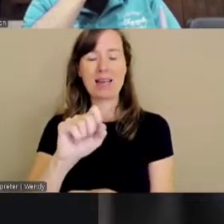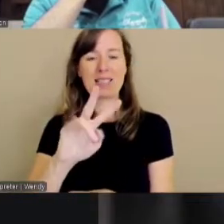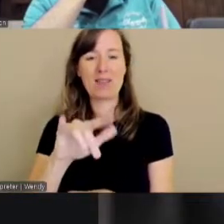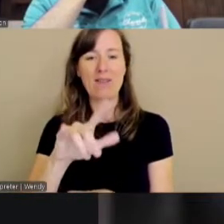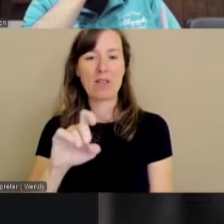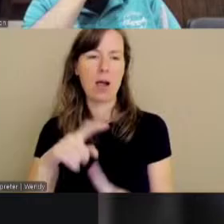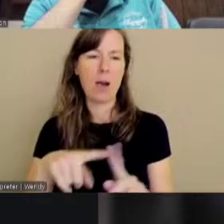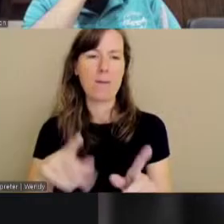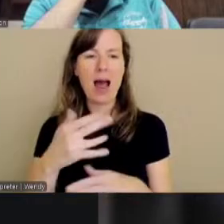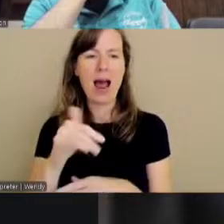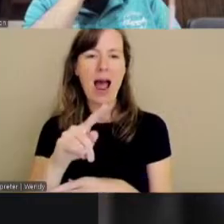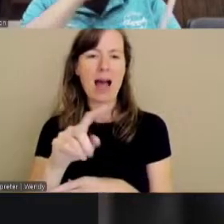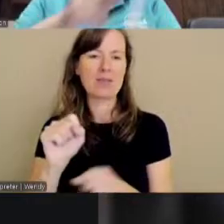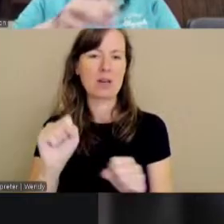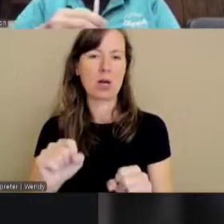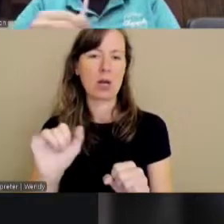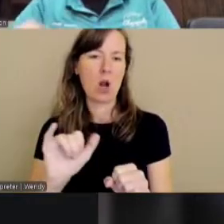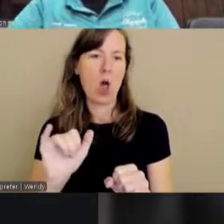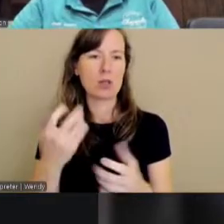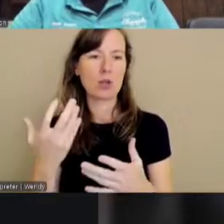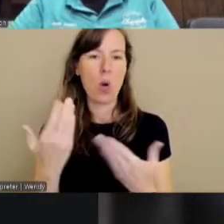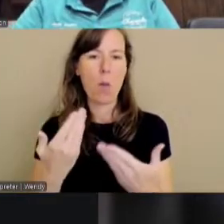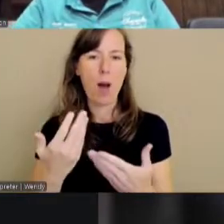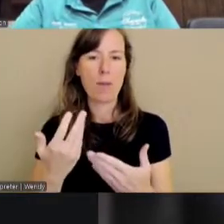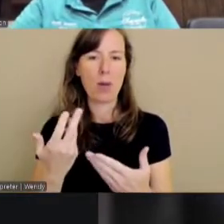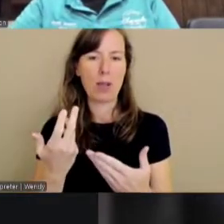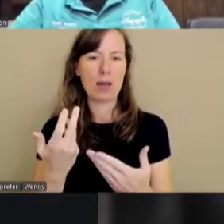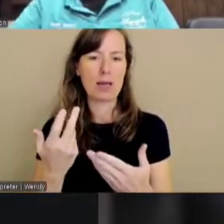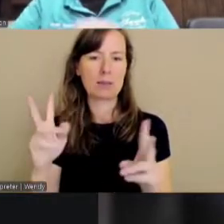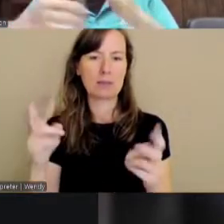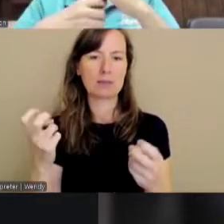its businesses that it provides a